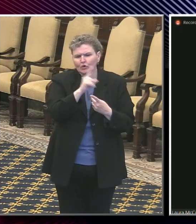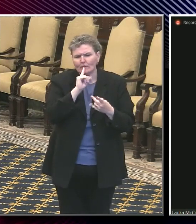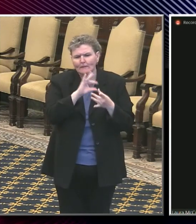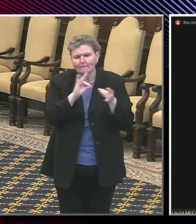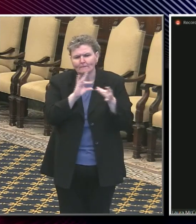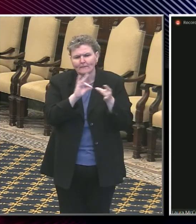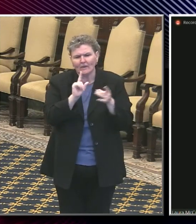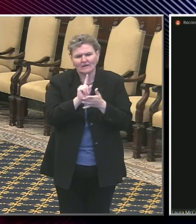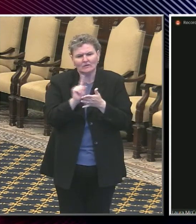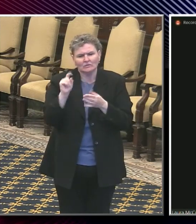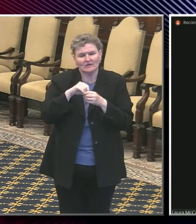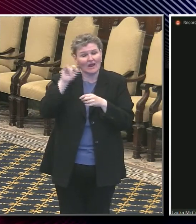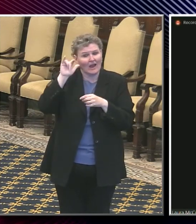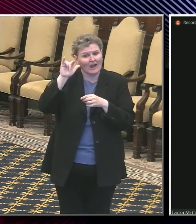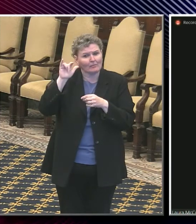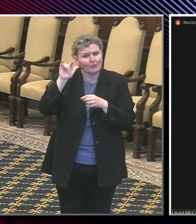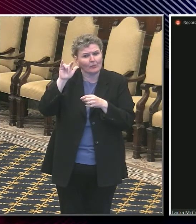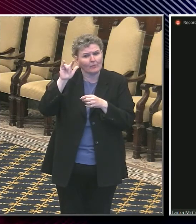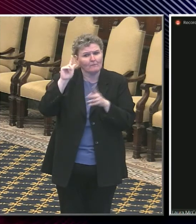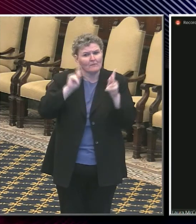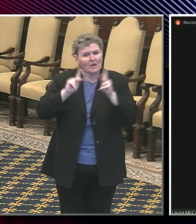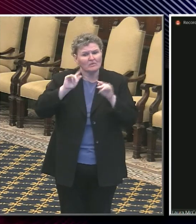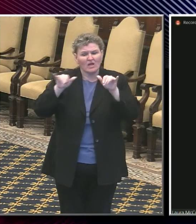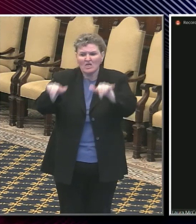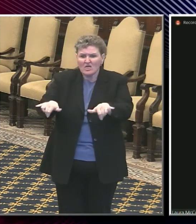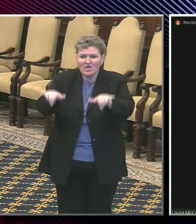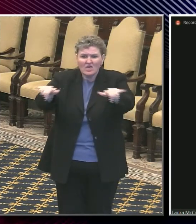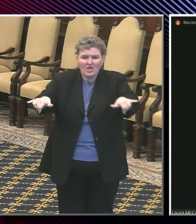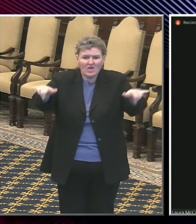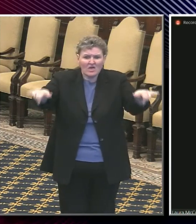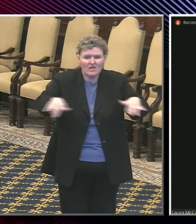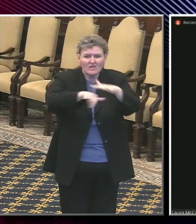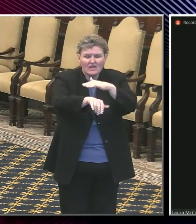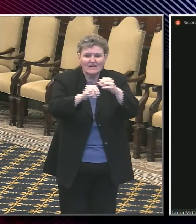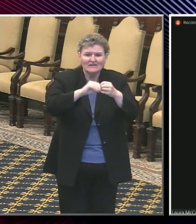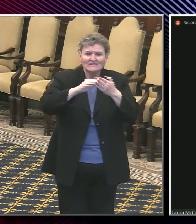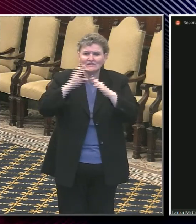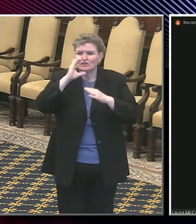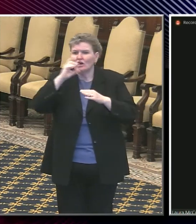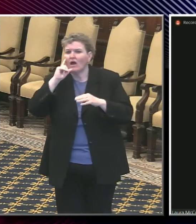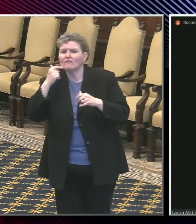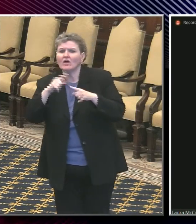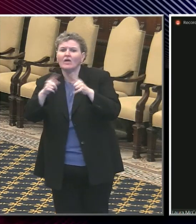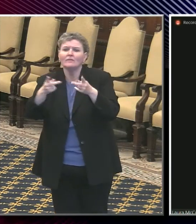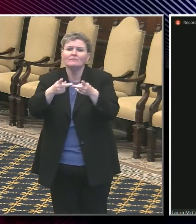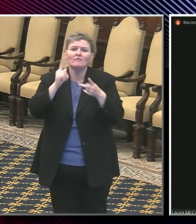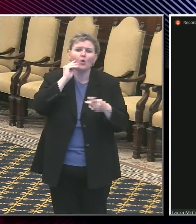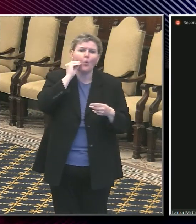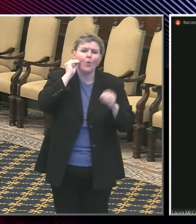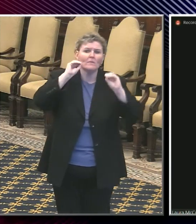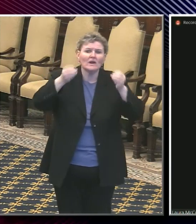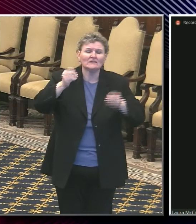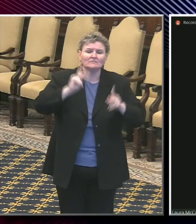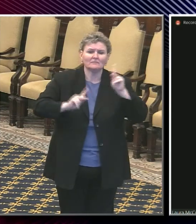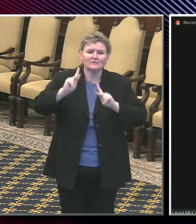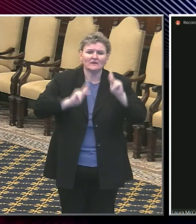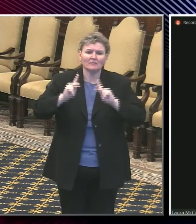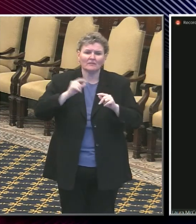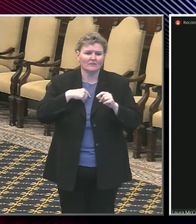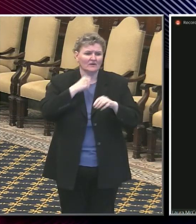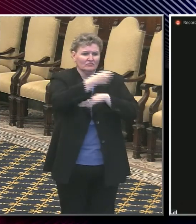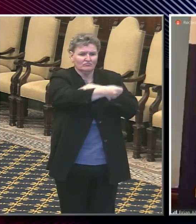to source N95 masks. We're continuing to work with the American manufacturers